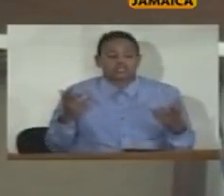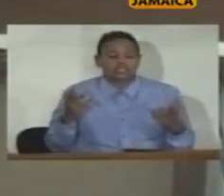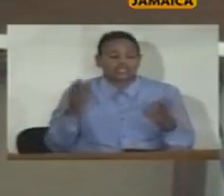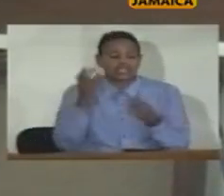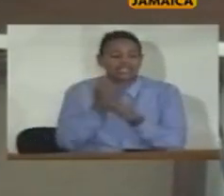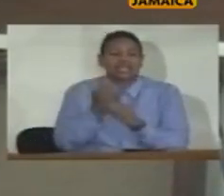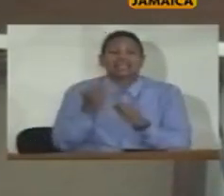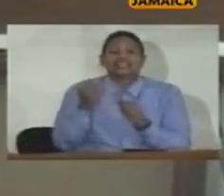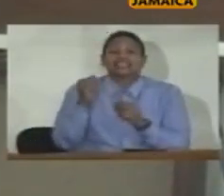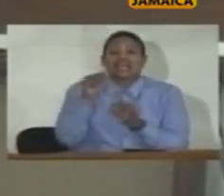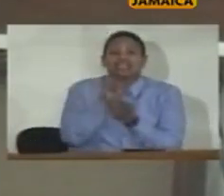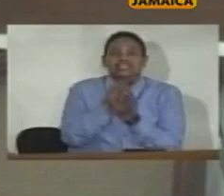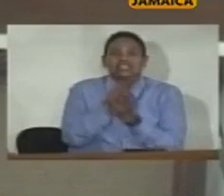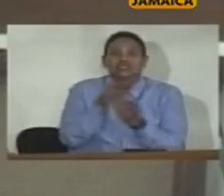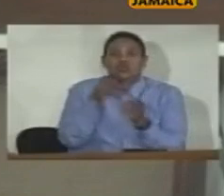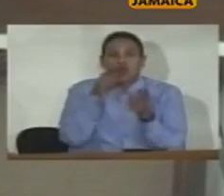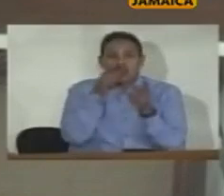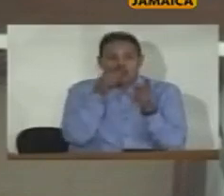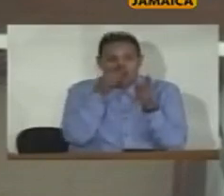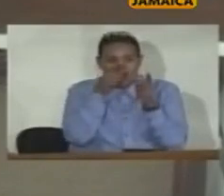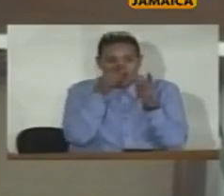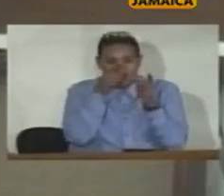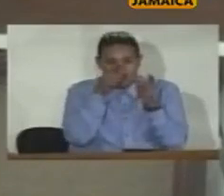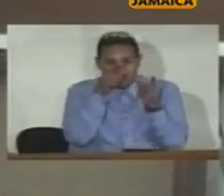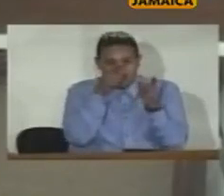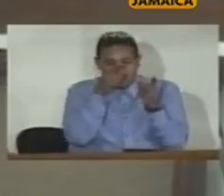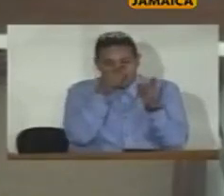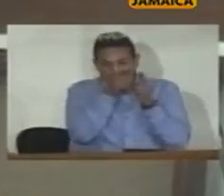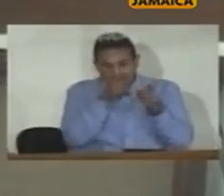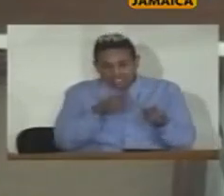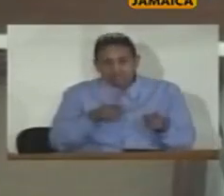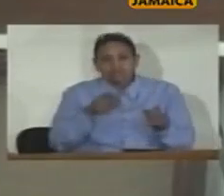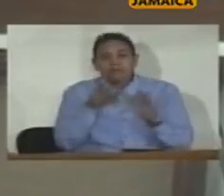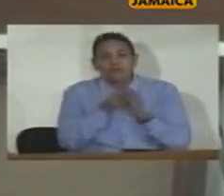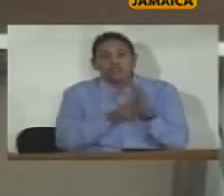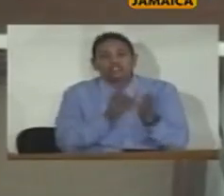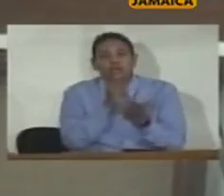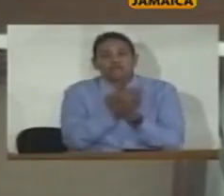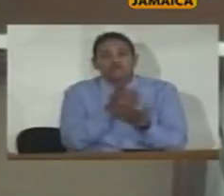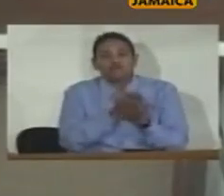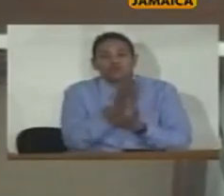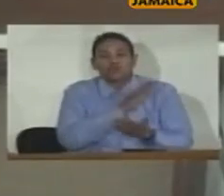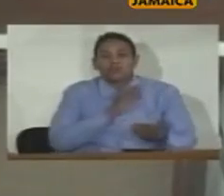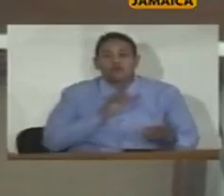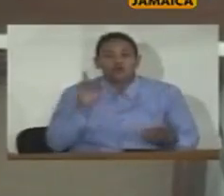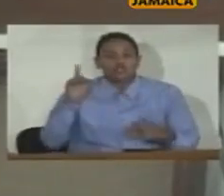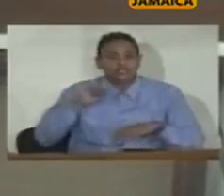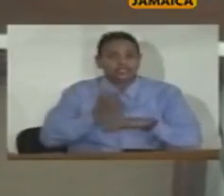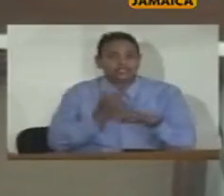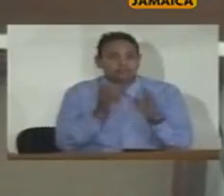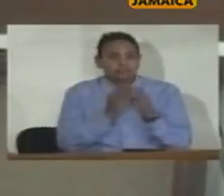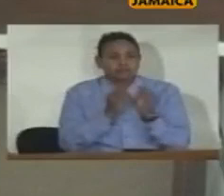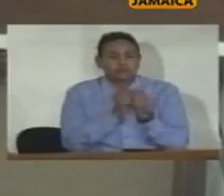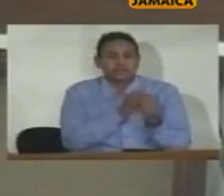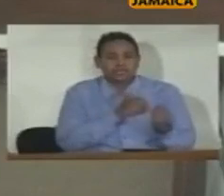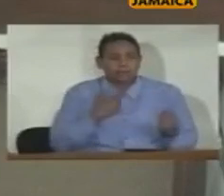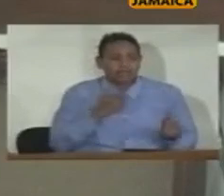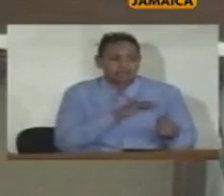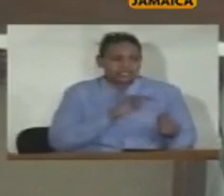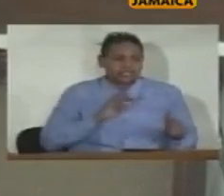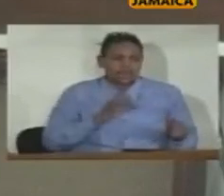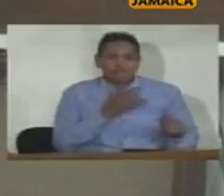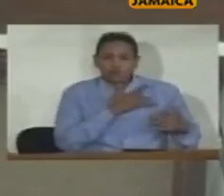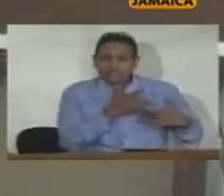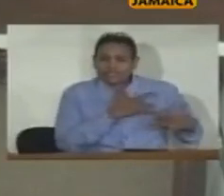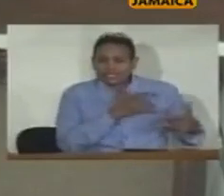harassment policy approved by the board. She is the one that has initiated the seminars with the members of staff to sensitize